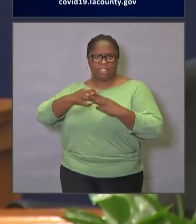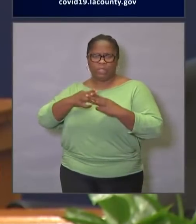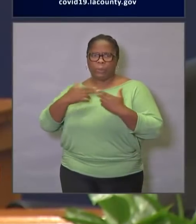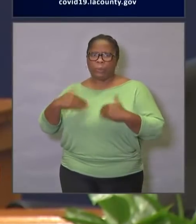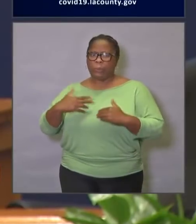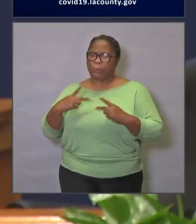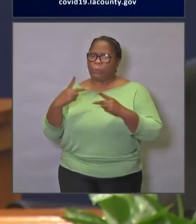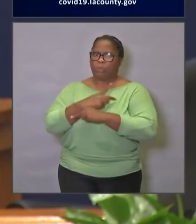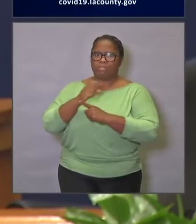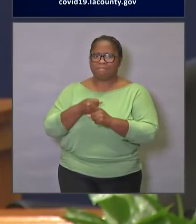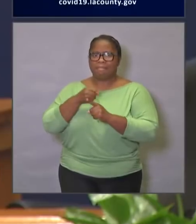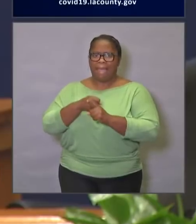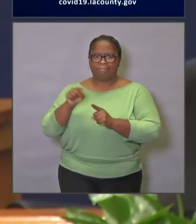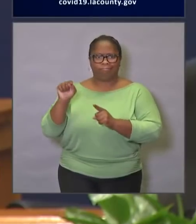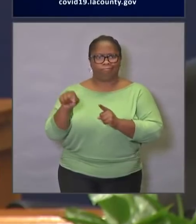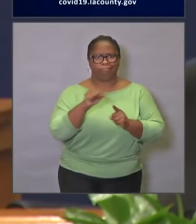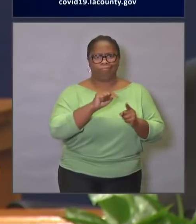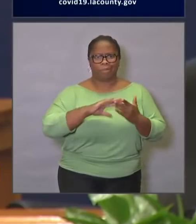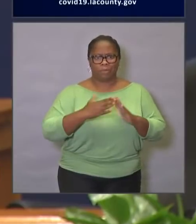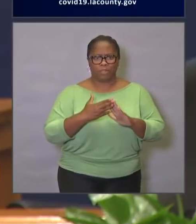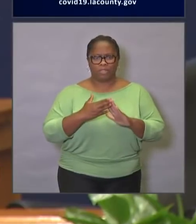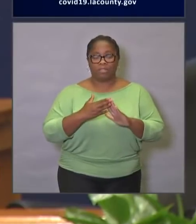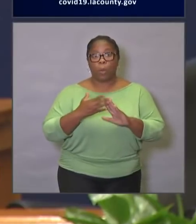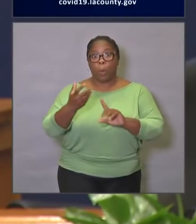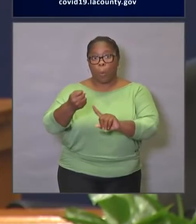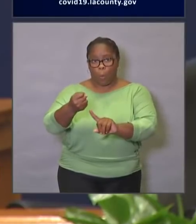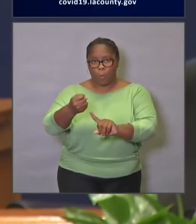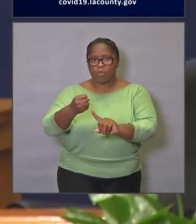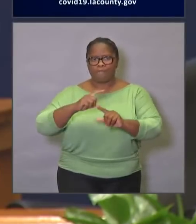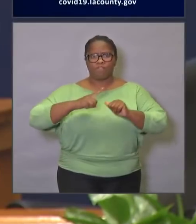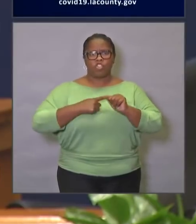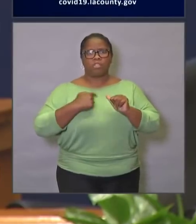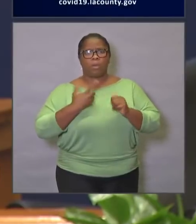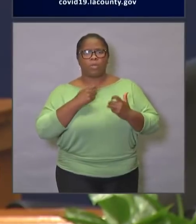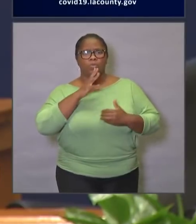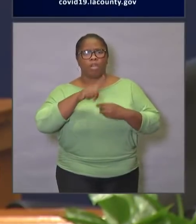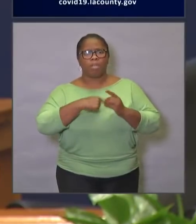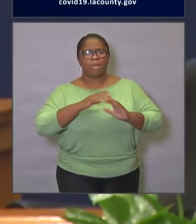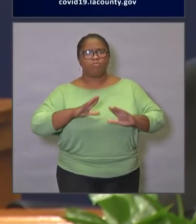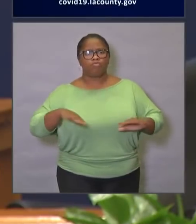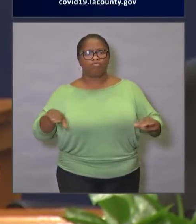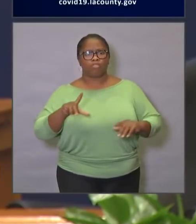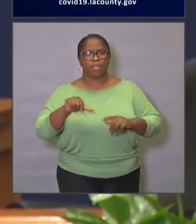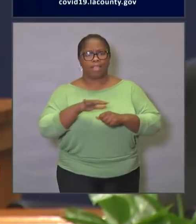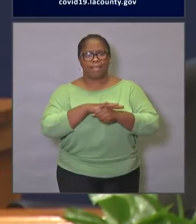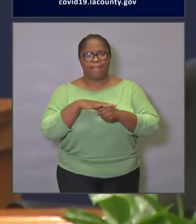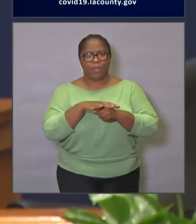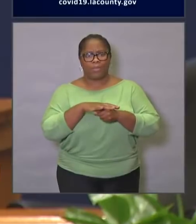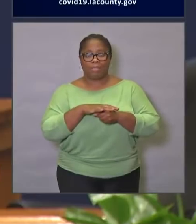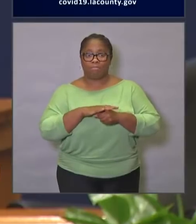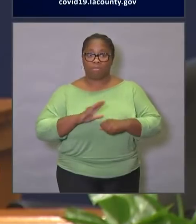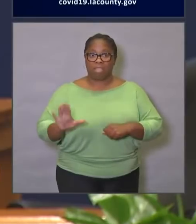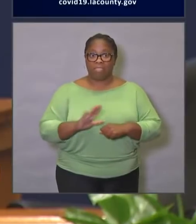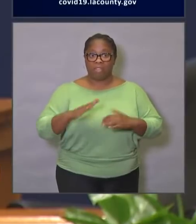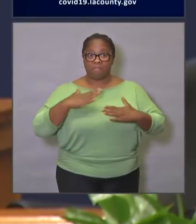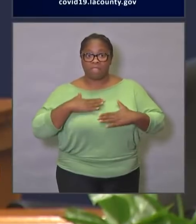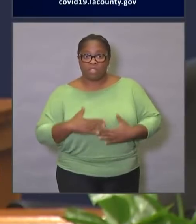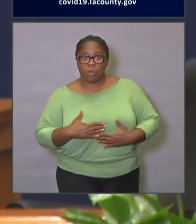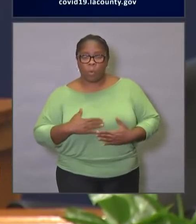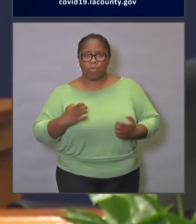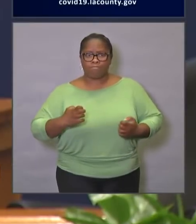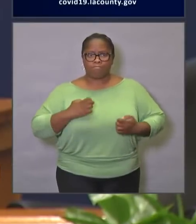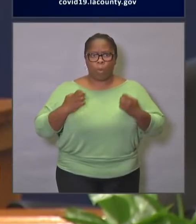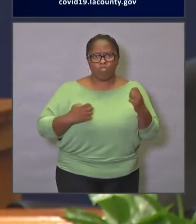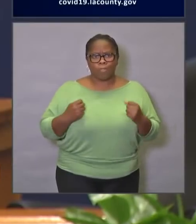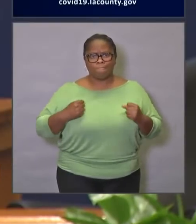to update you on several issues as they relate to children in LA County. The physical and emotional well-being of all